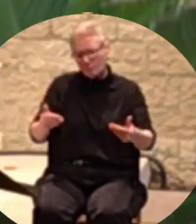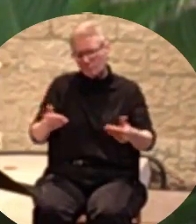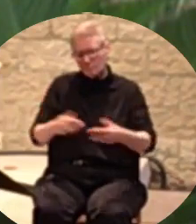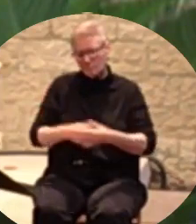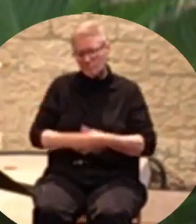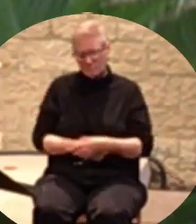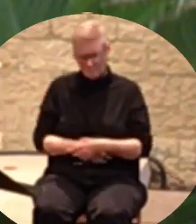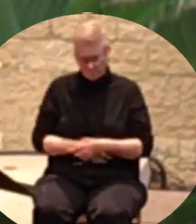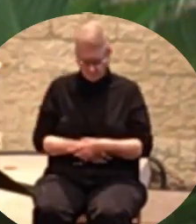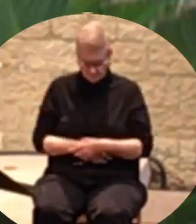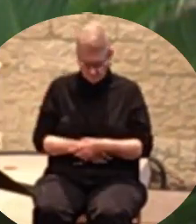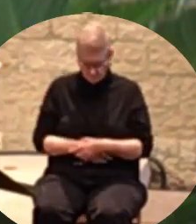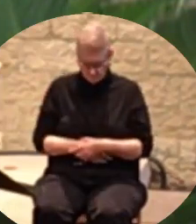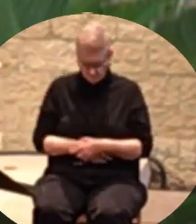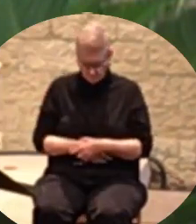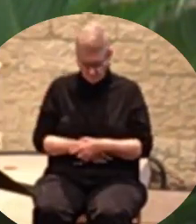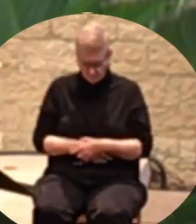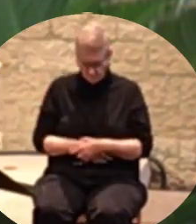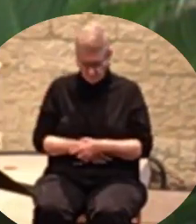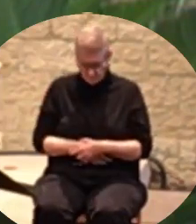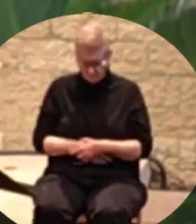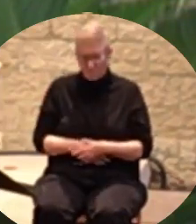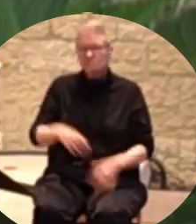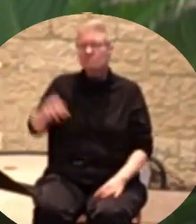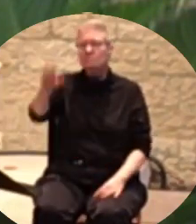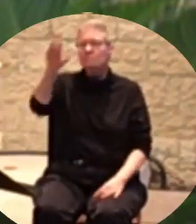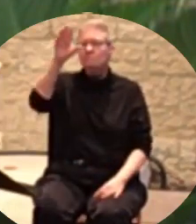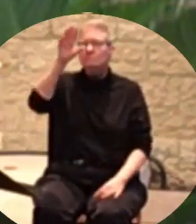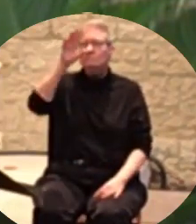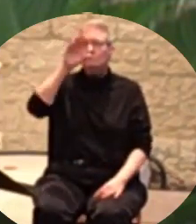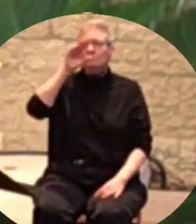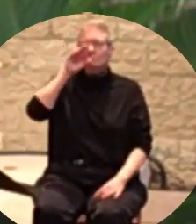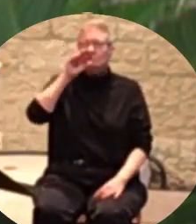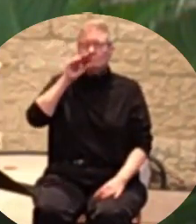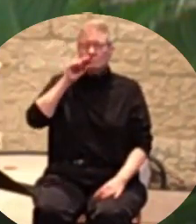Taking in and releasing.